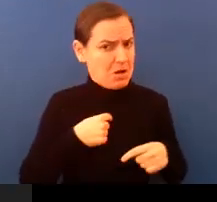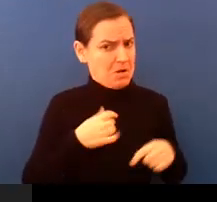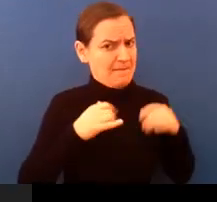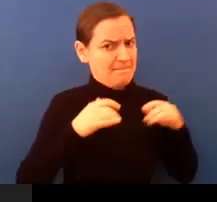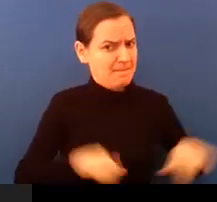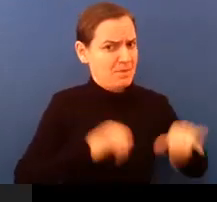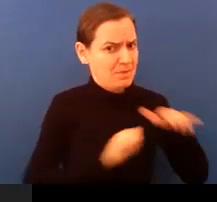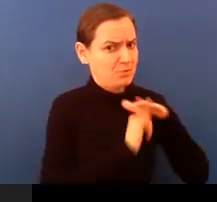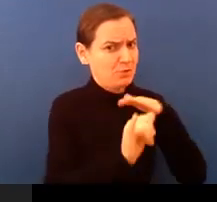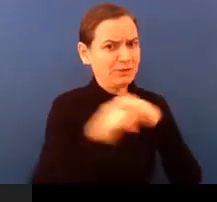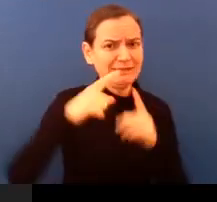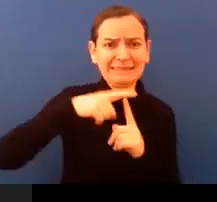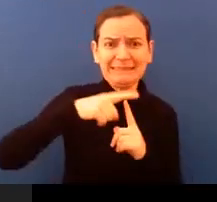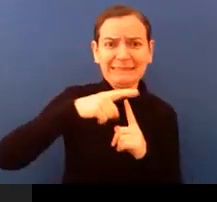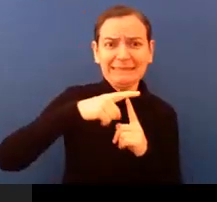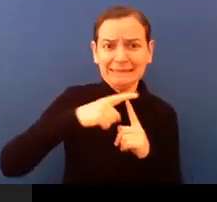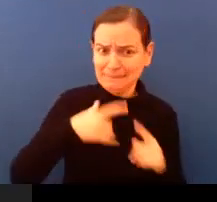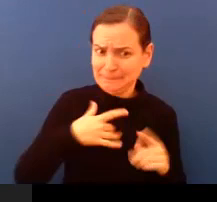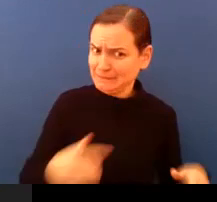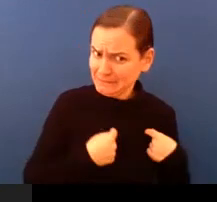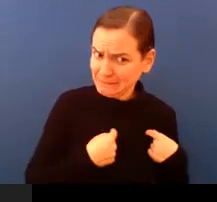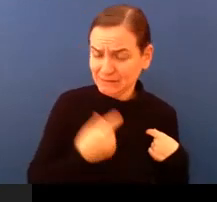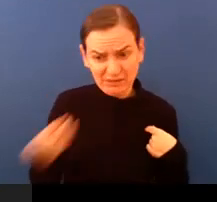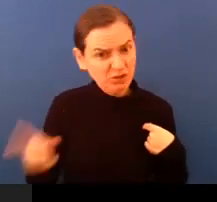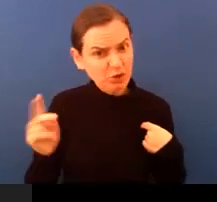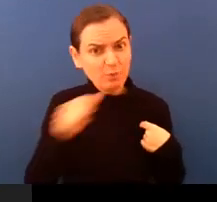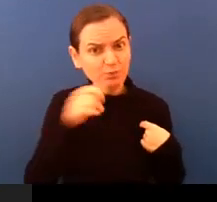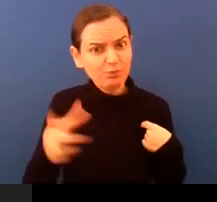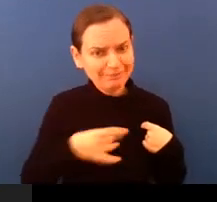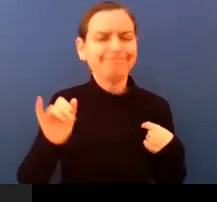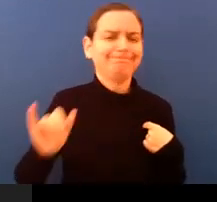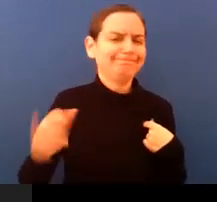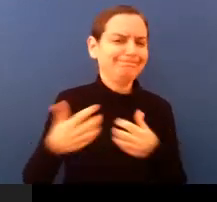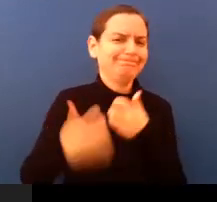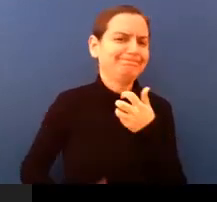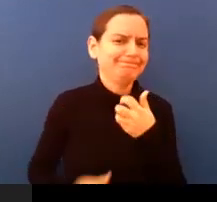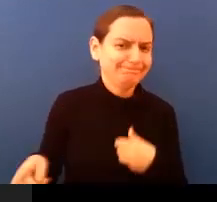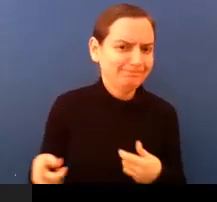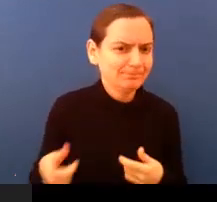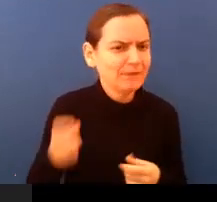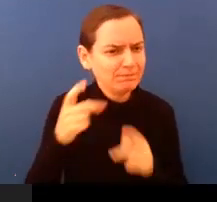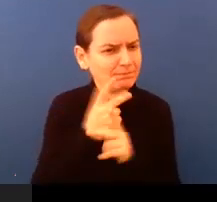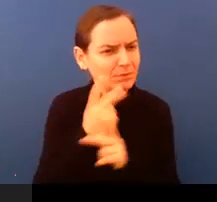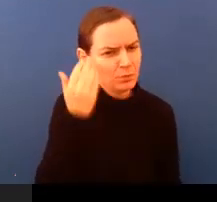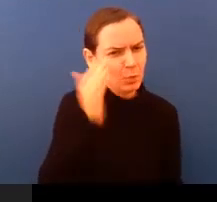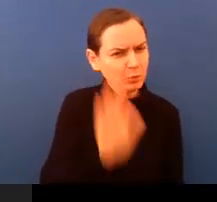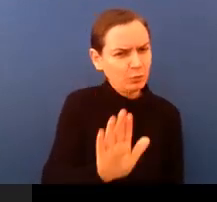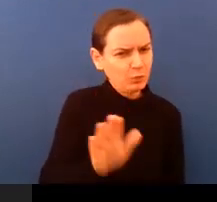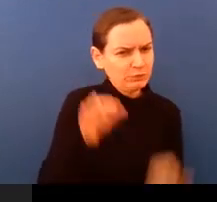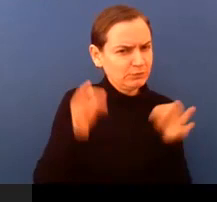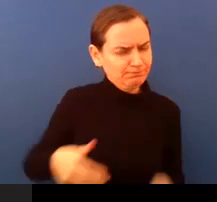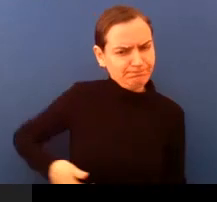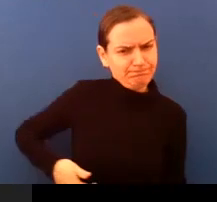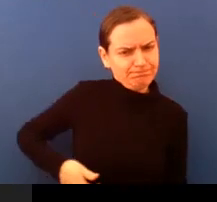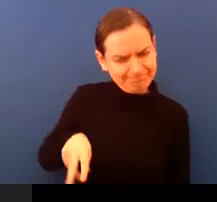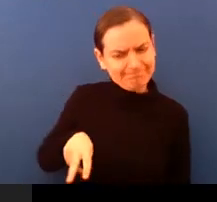that occur upon your return, will there be a follow-up right after you come home? Or if there's an issue a couple of years